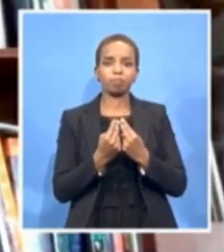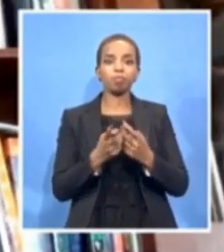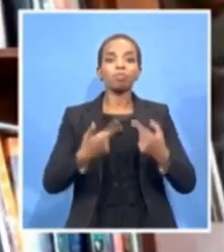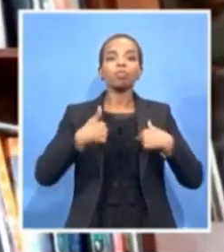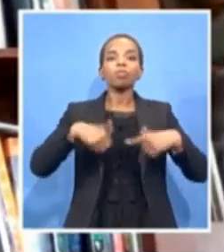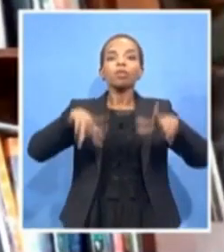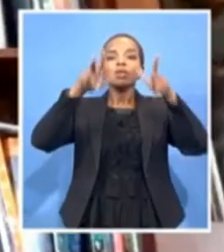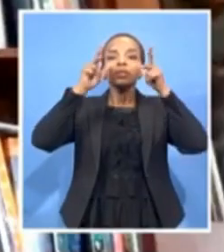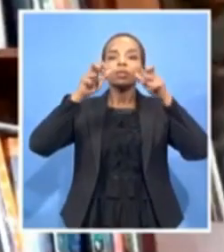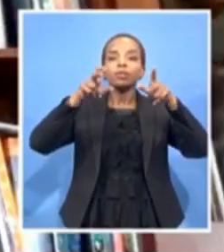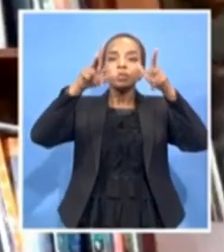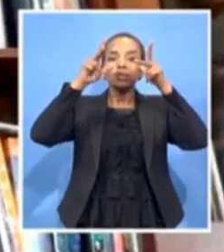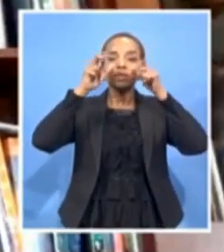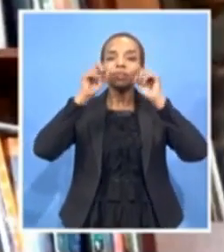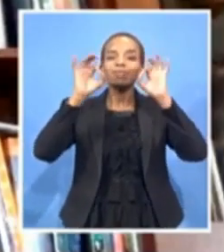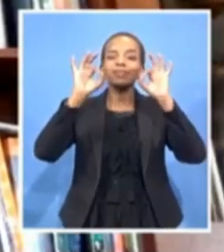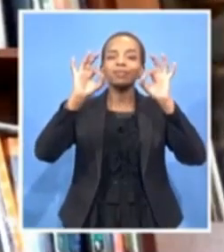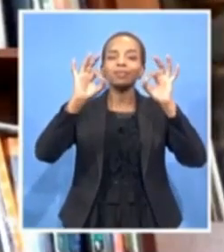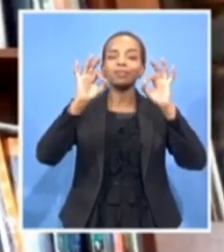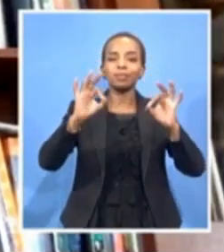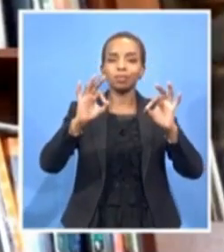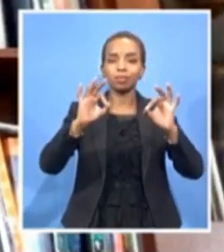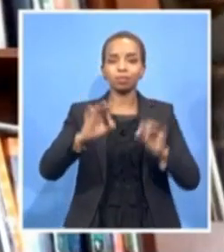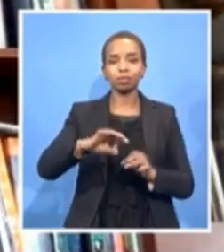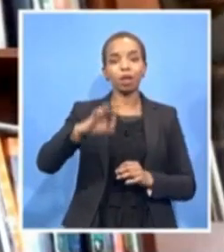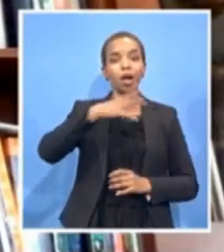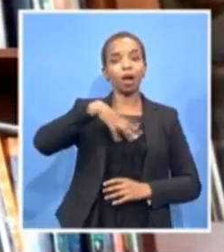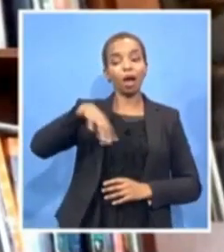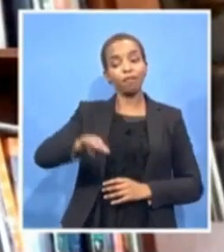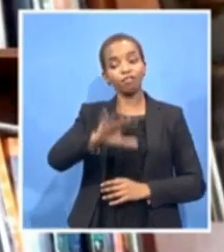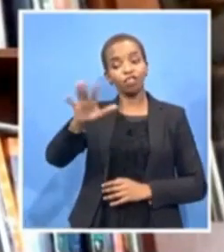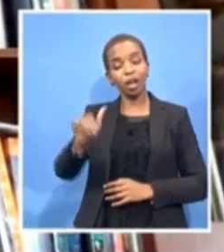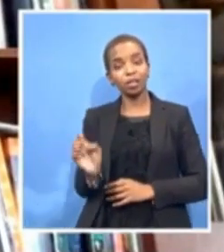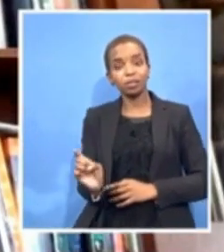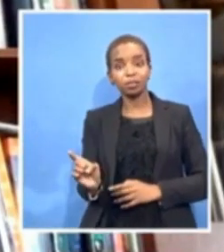Africans. I've mentioned him before,